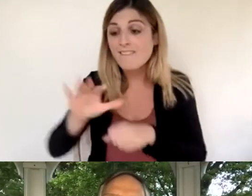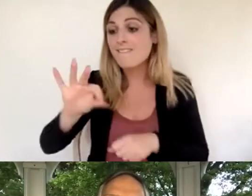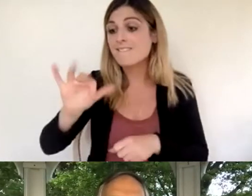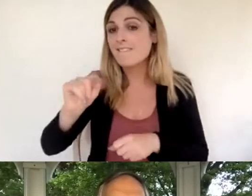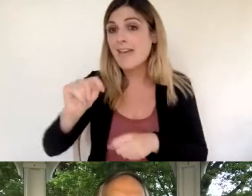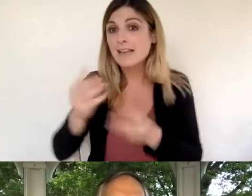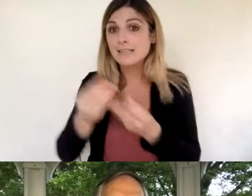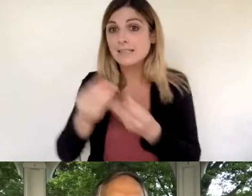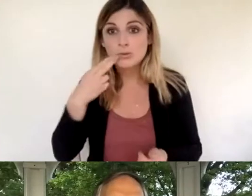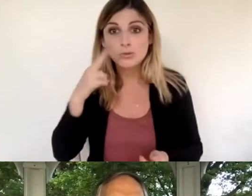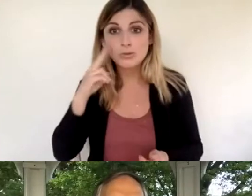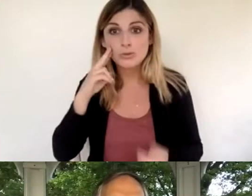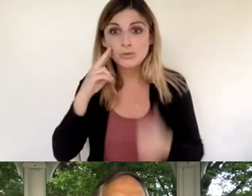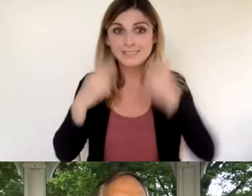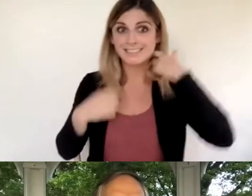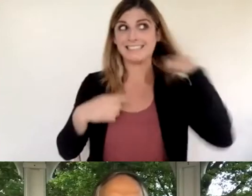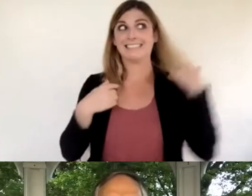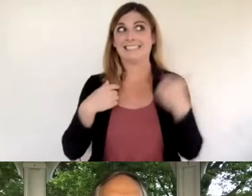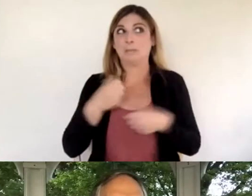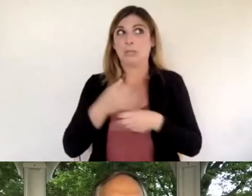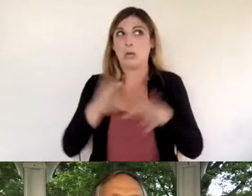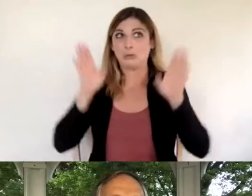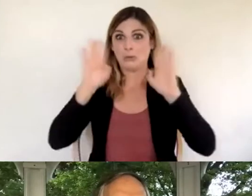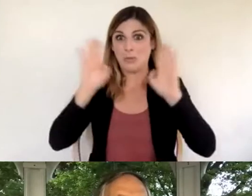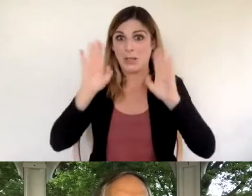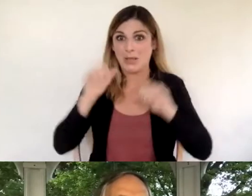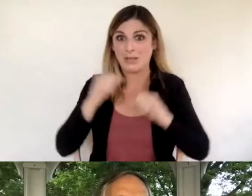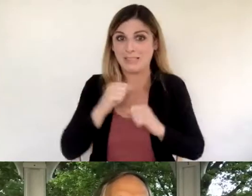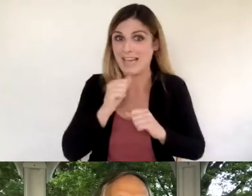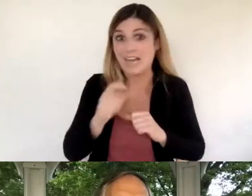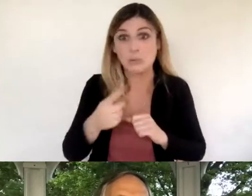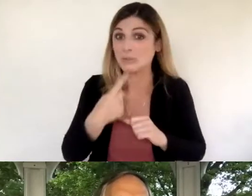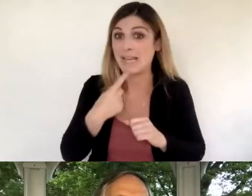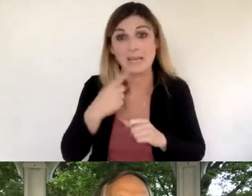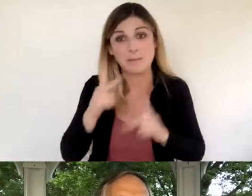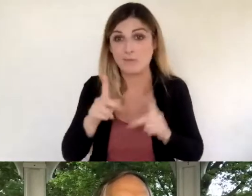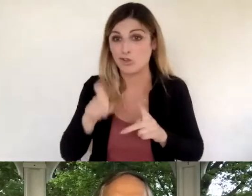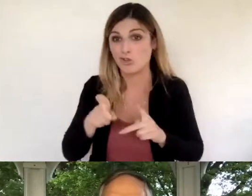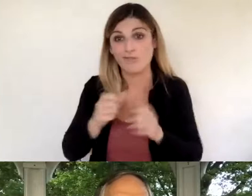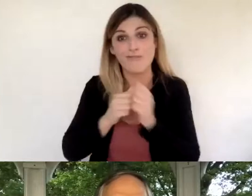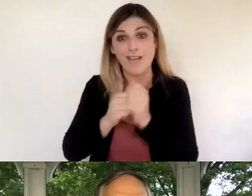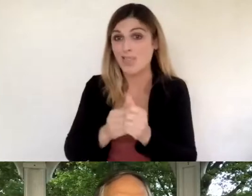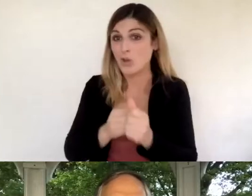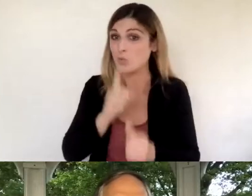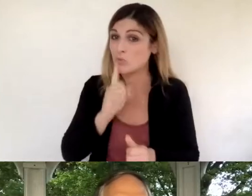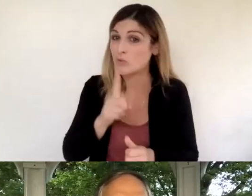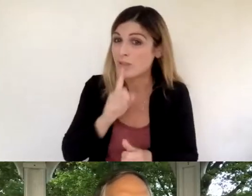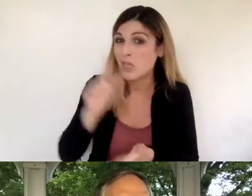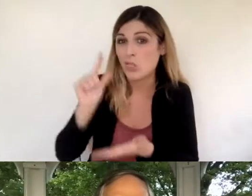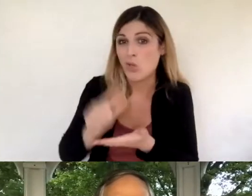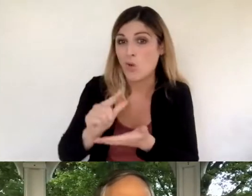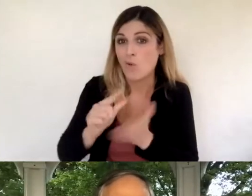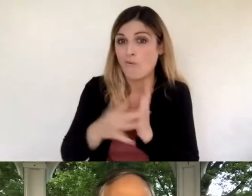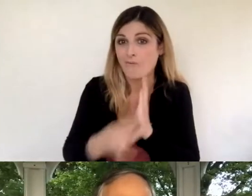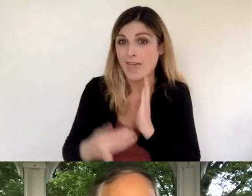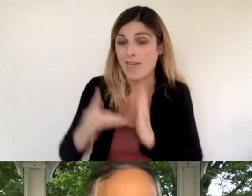Well, I'm going to get myself into trouble here because I don't think that people should be following ultra low fat vegan diets. You're among